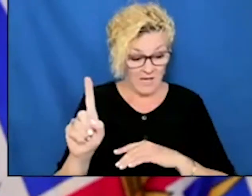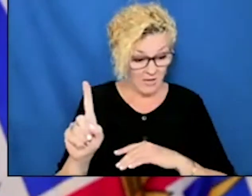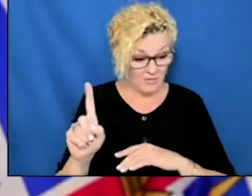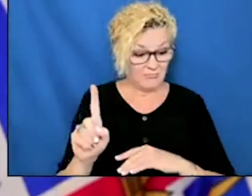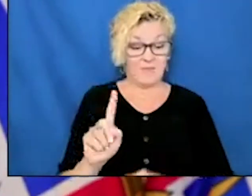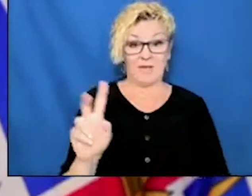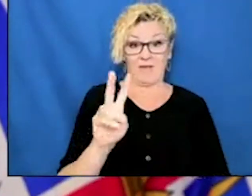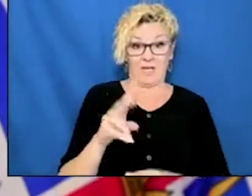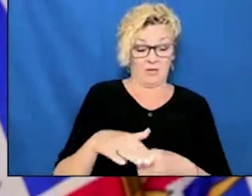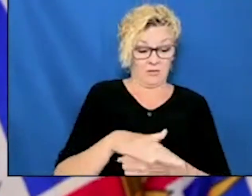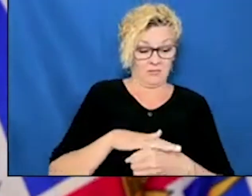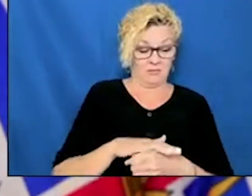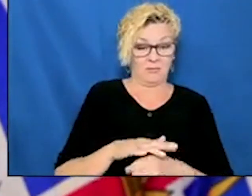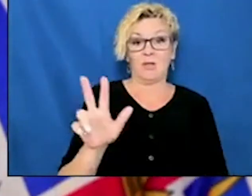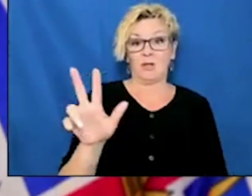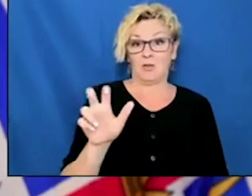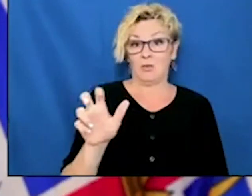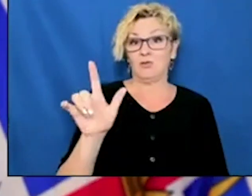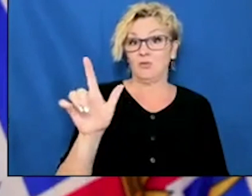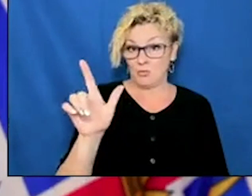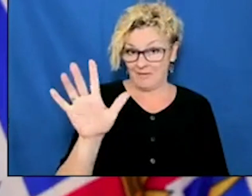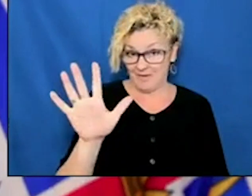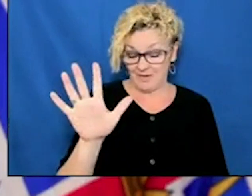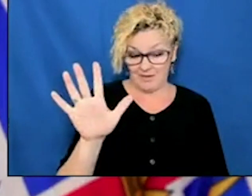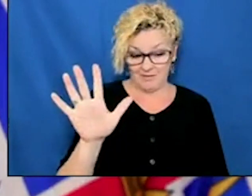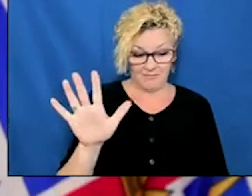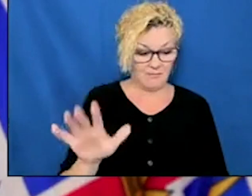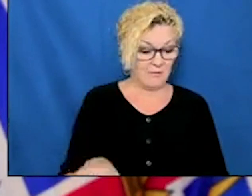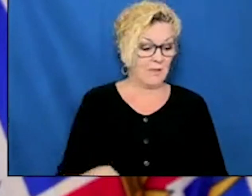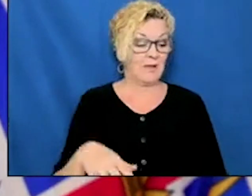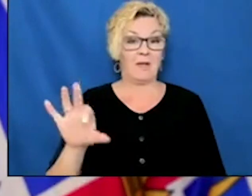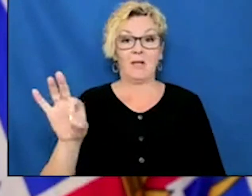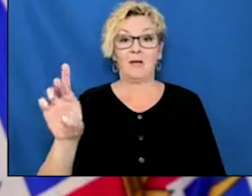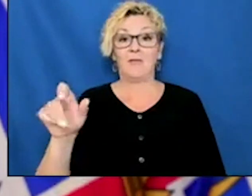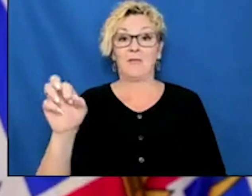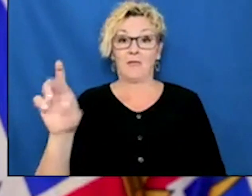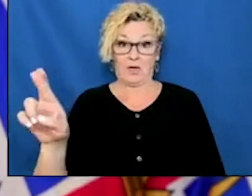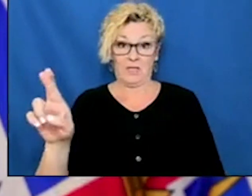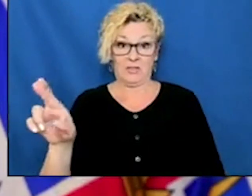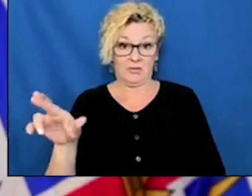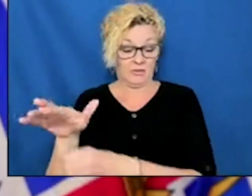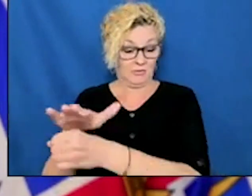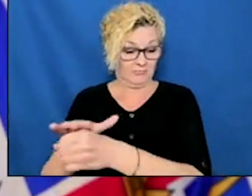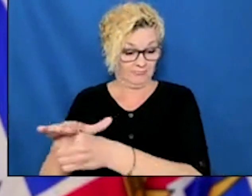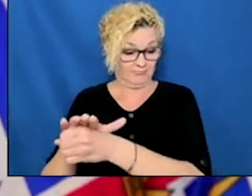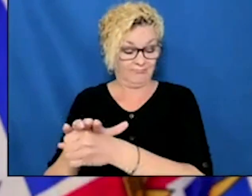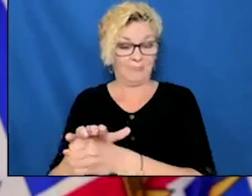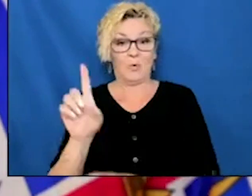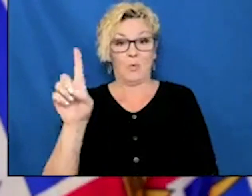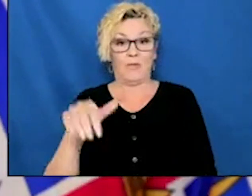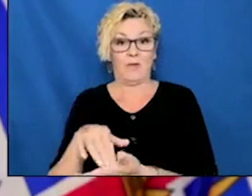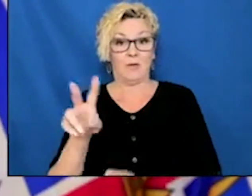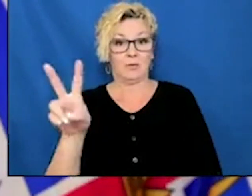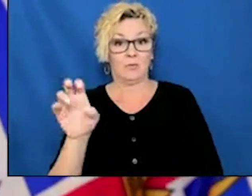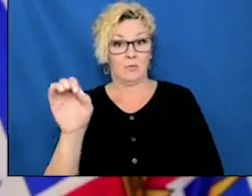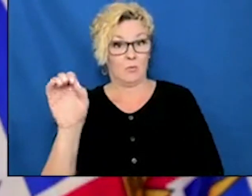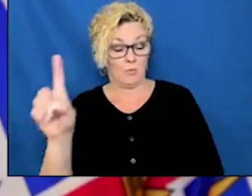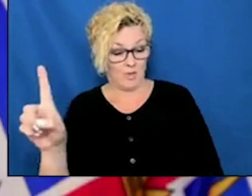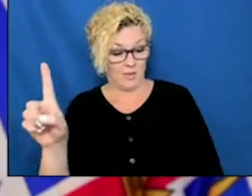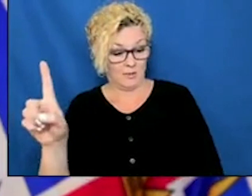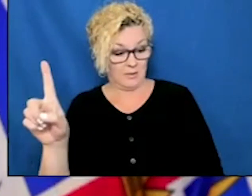Region, 1,201 are people living in the Fraser Health Region, 50 are people living on Vancouver Island